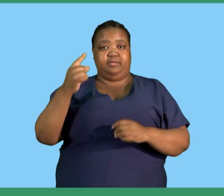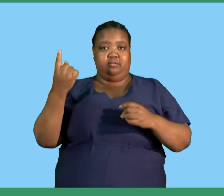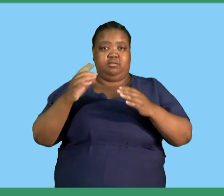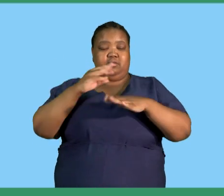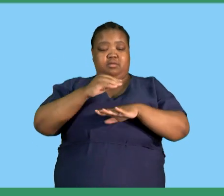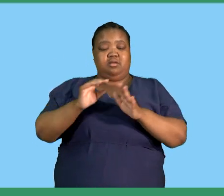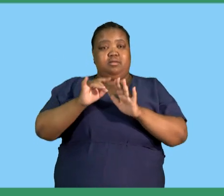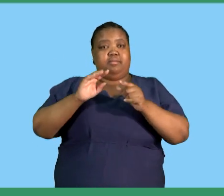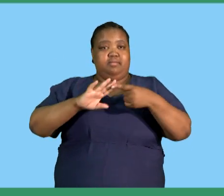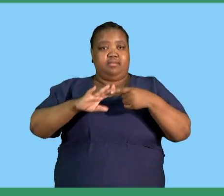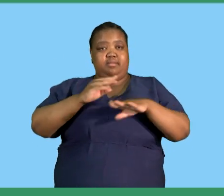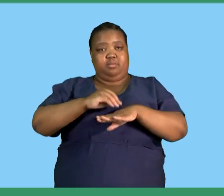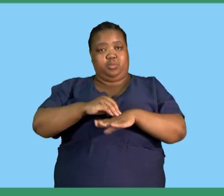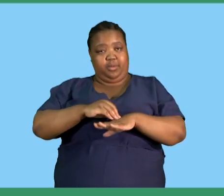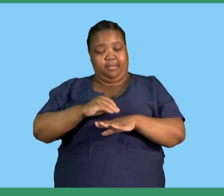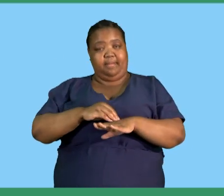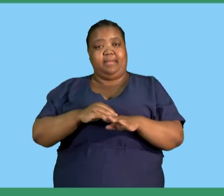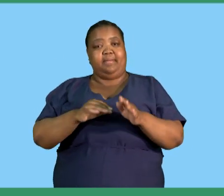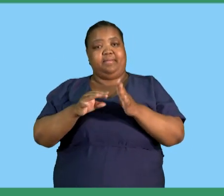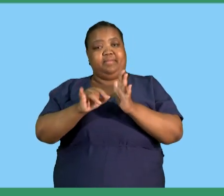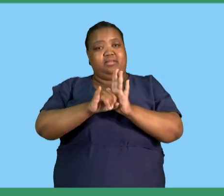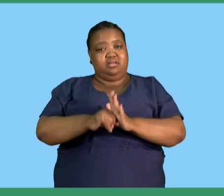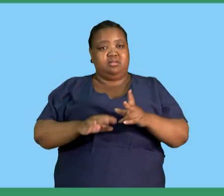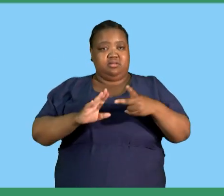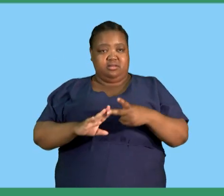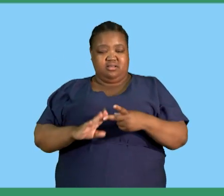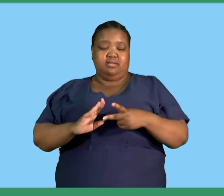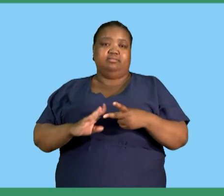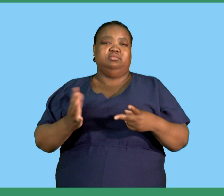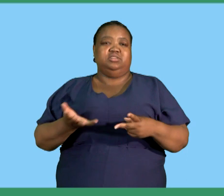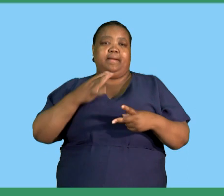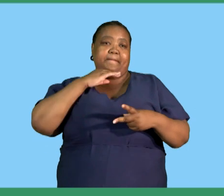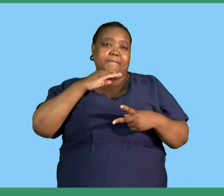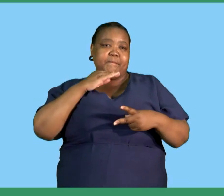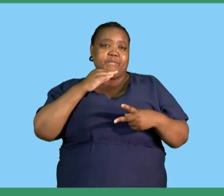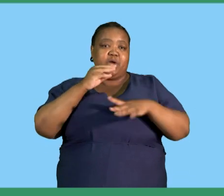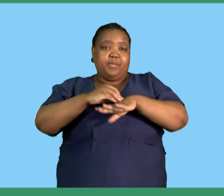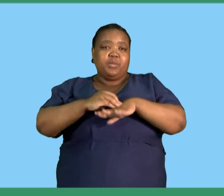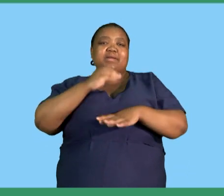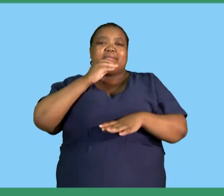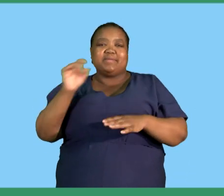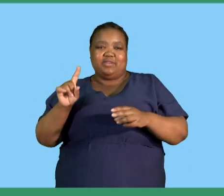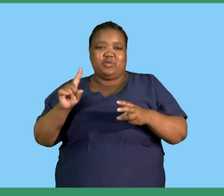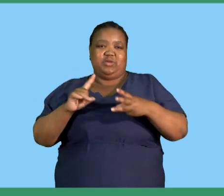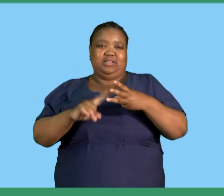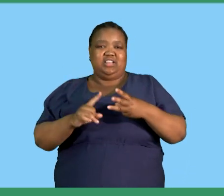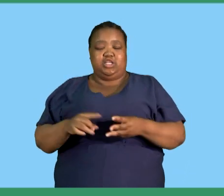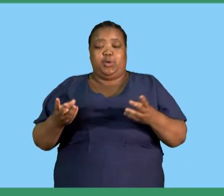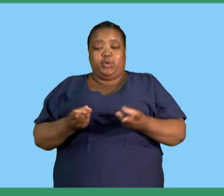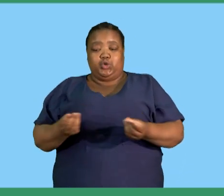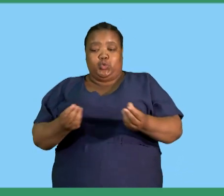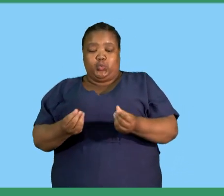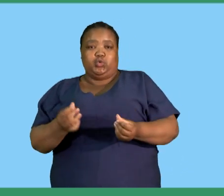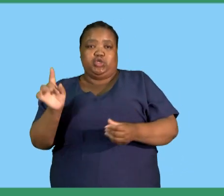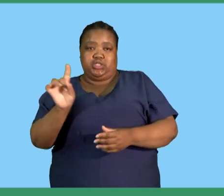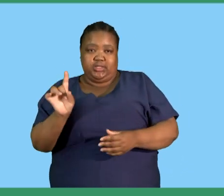identify the problem. After identifying it, you define the problem. You're going to identify possible causes or solutions to the problem.